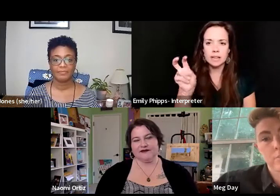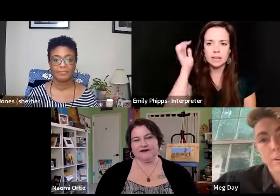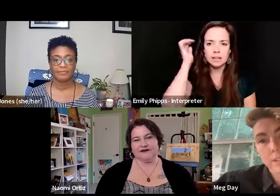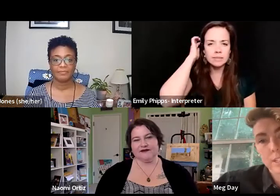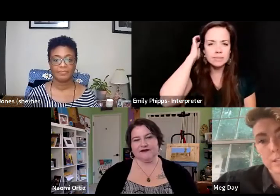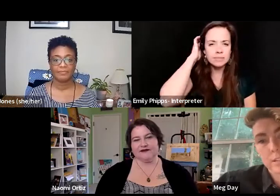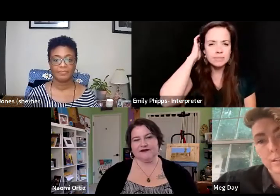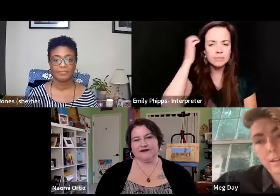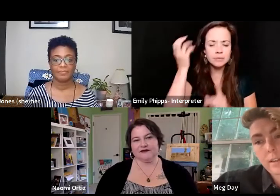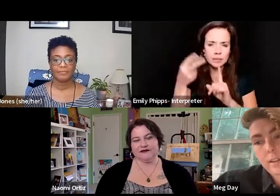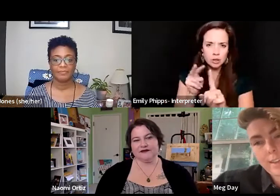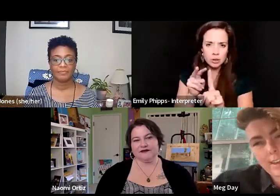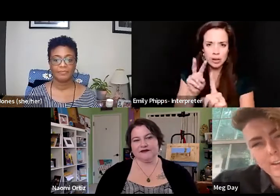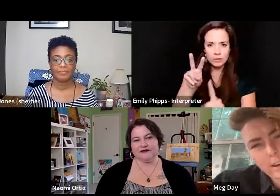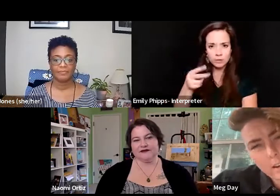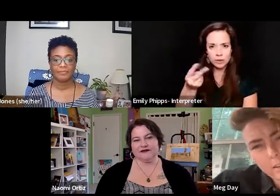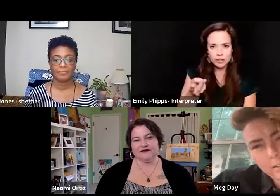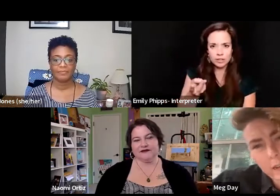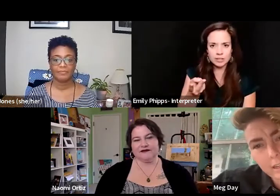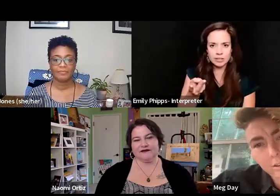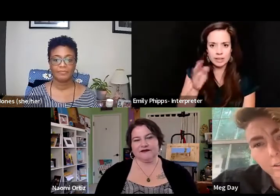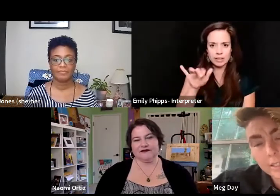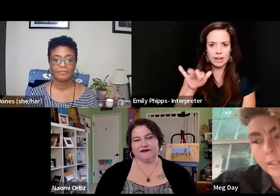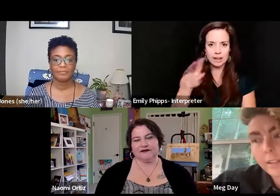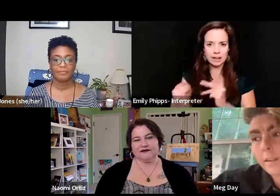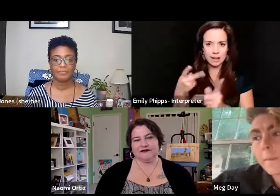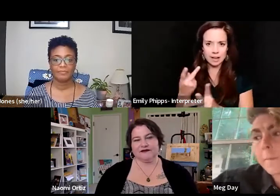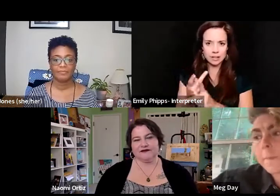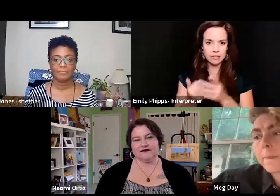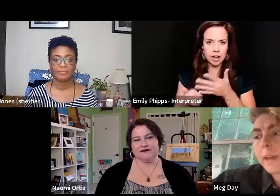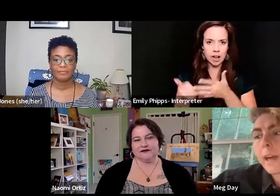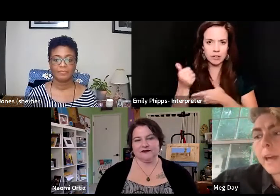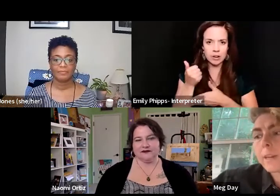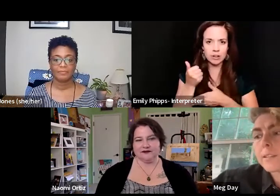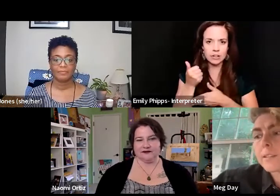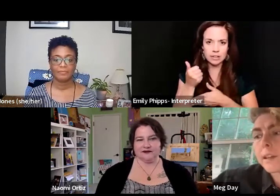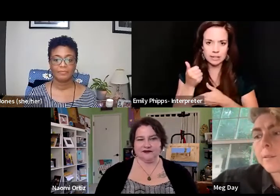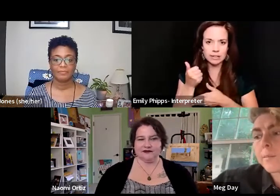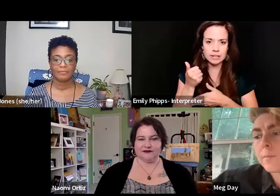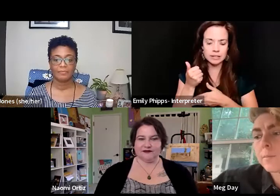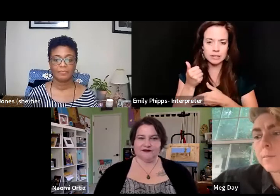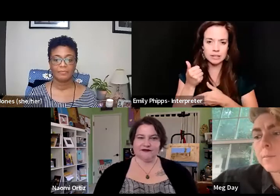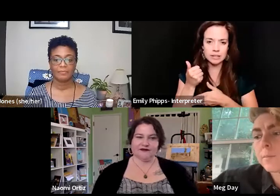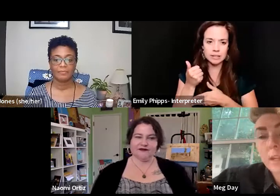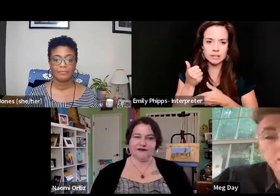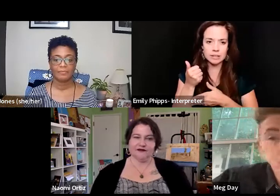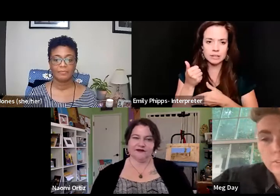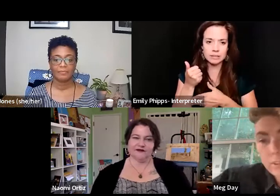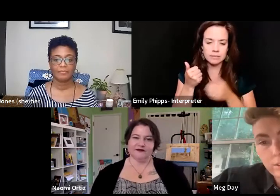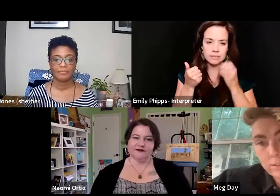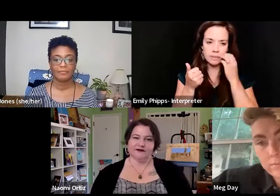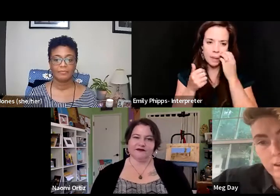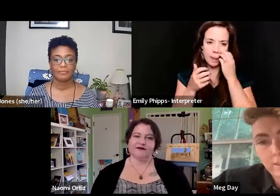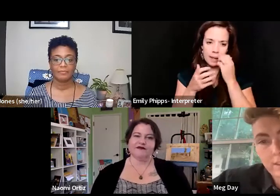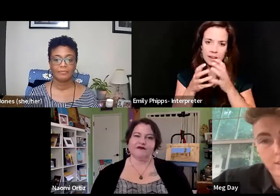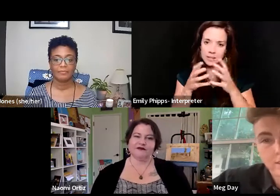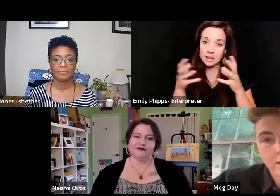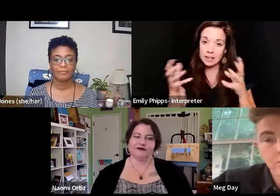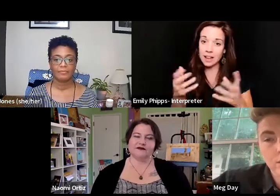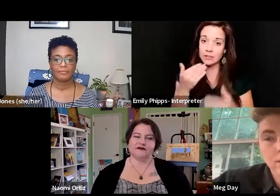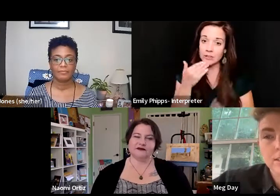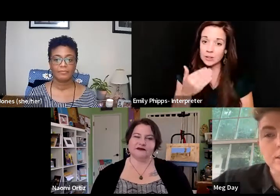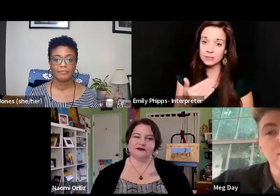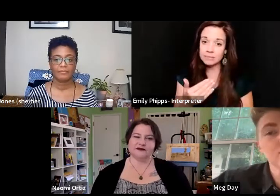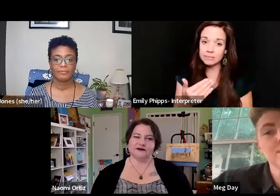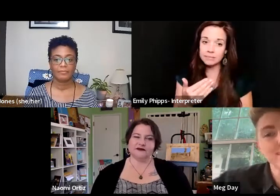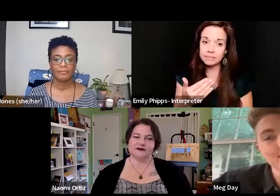uh, and reversing that kind of hierarchy has, um, done a lot of good. I think it's